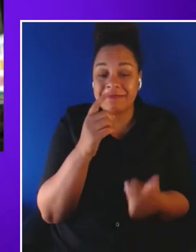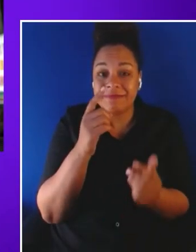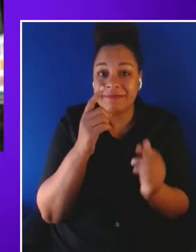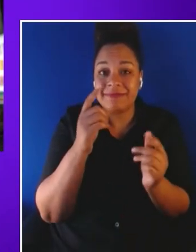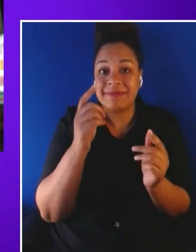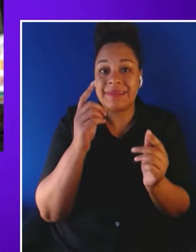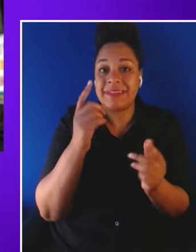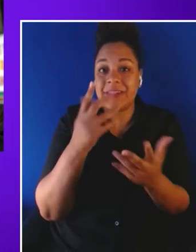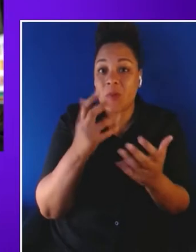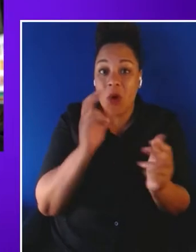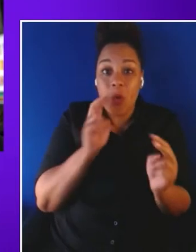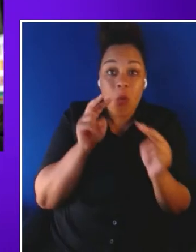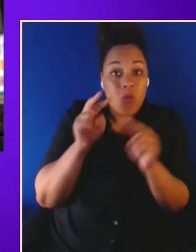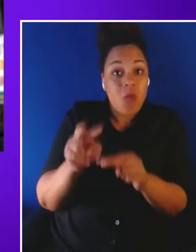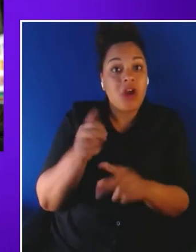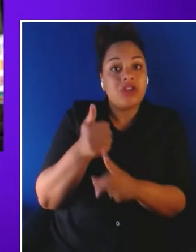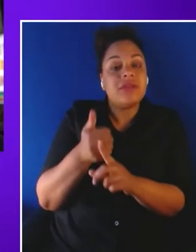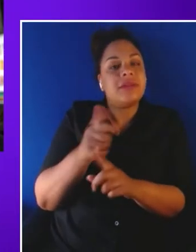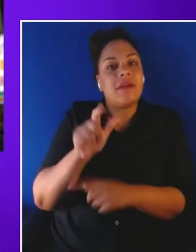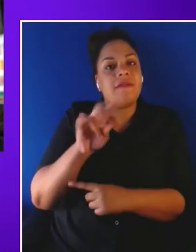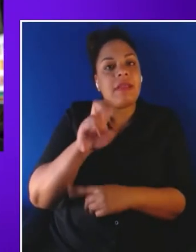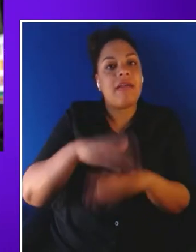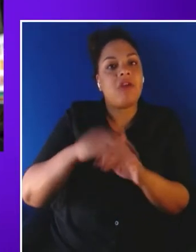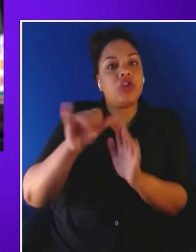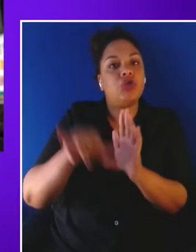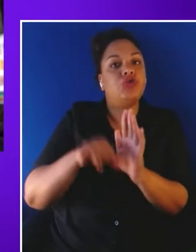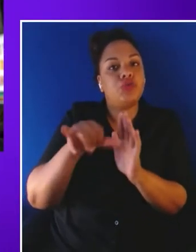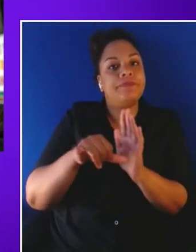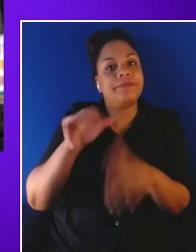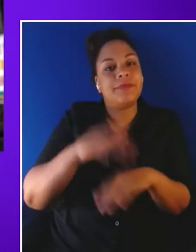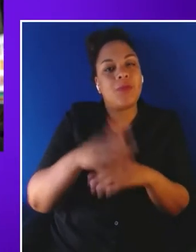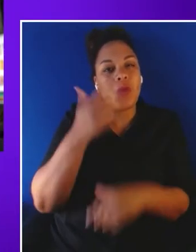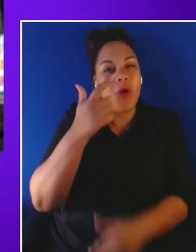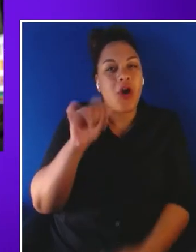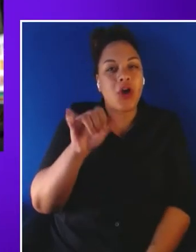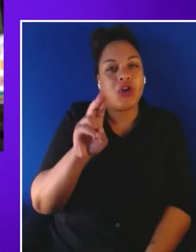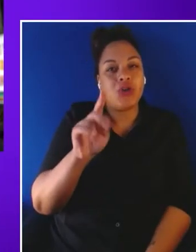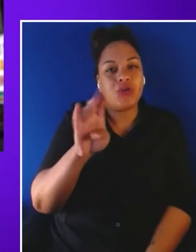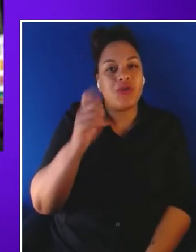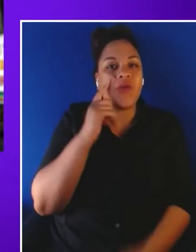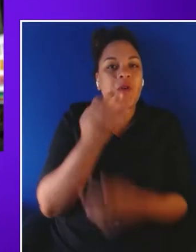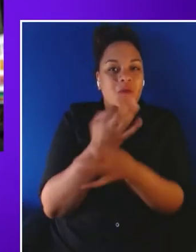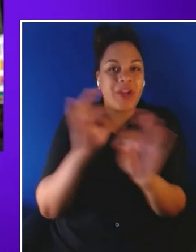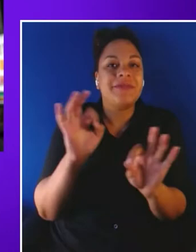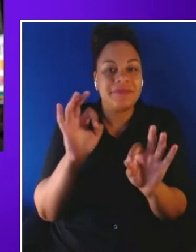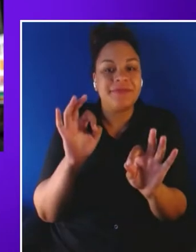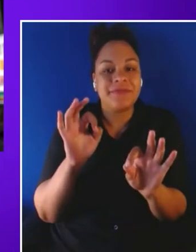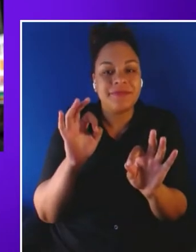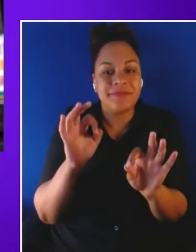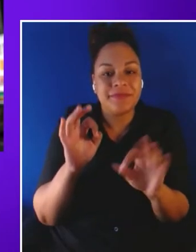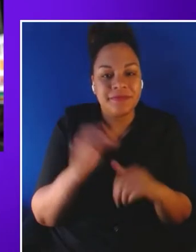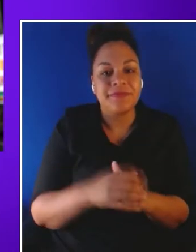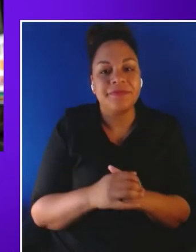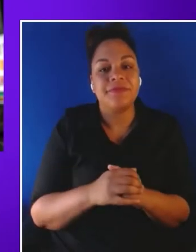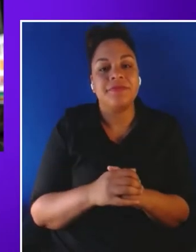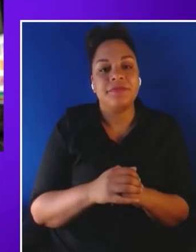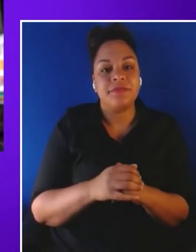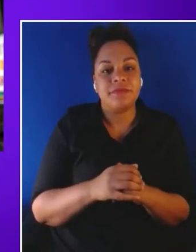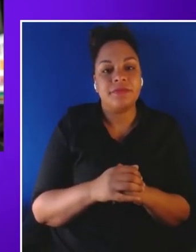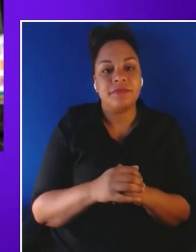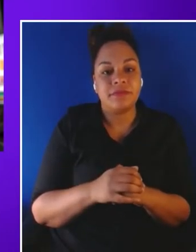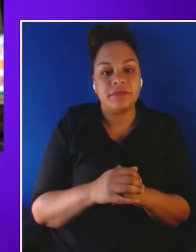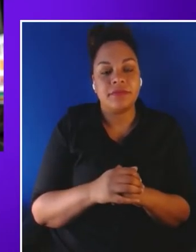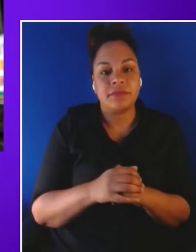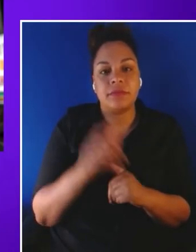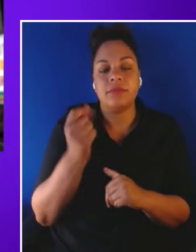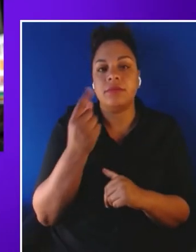It's live on YouTube for free in Arte France channel, only limited